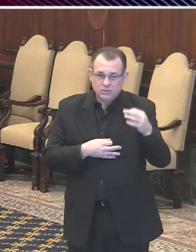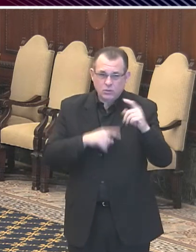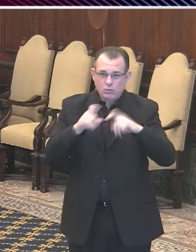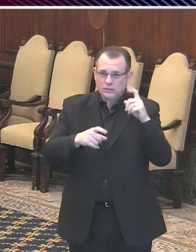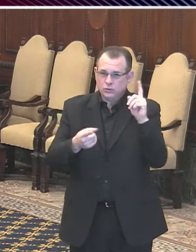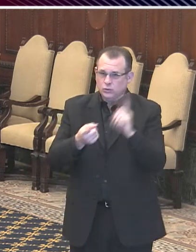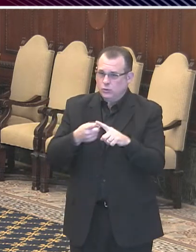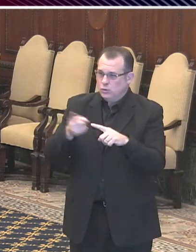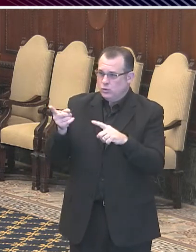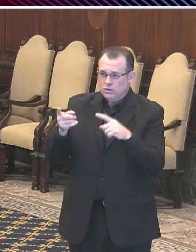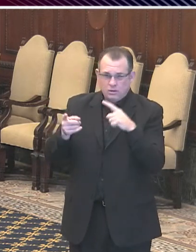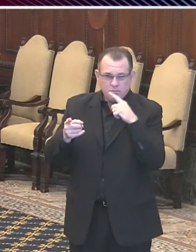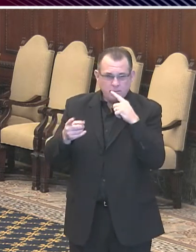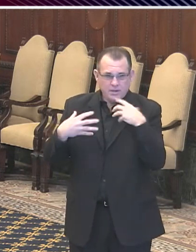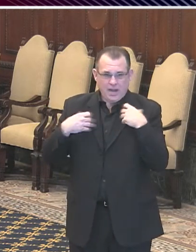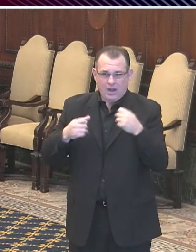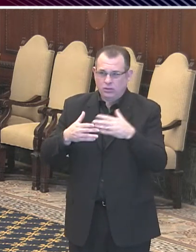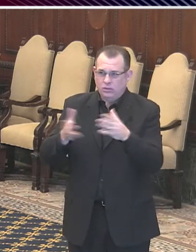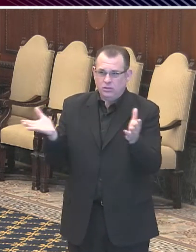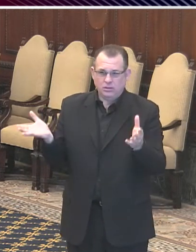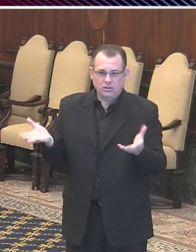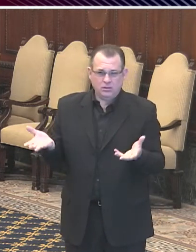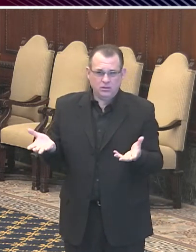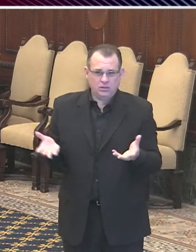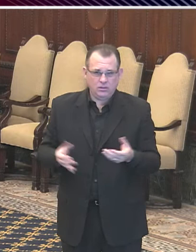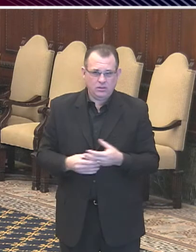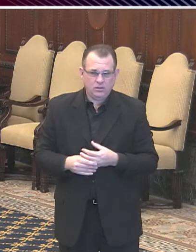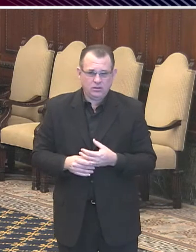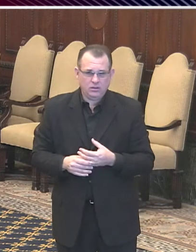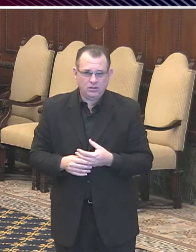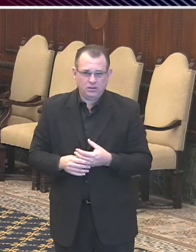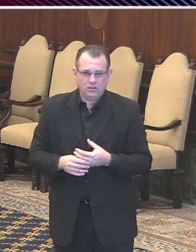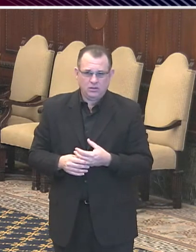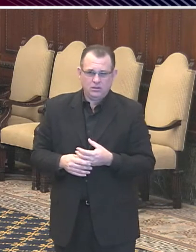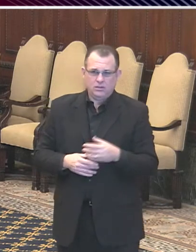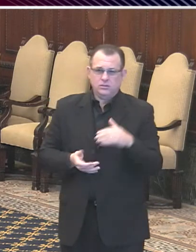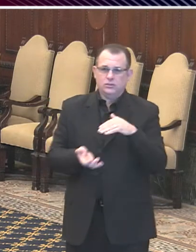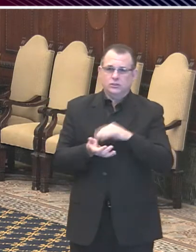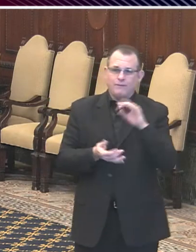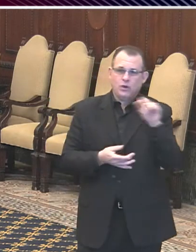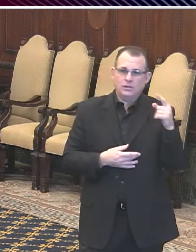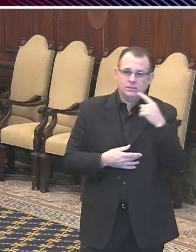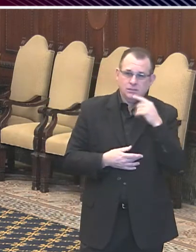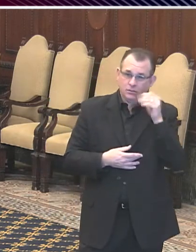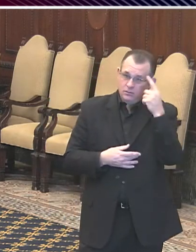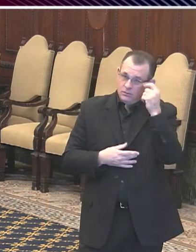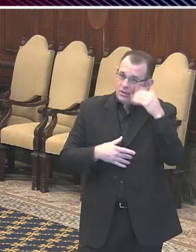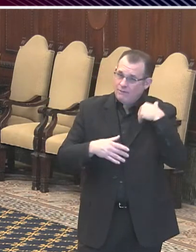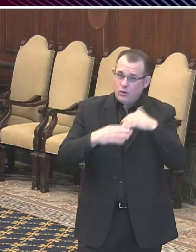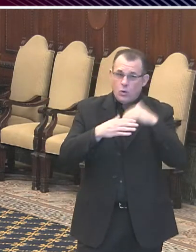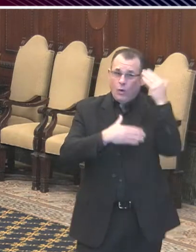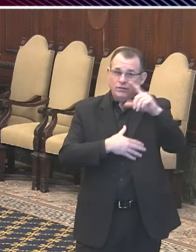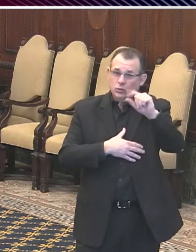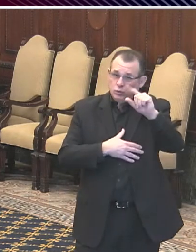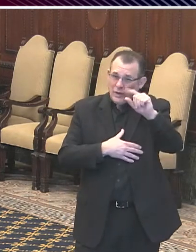health officials. Again, there are 20 plus sites throughout the greater Philadelphia area where you can get tested, including sites in Center